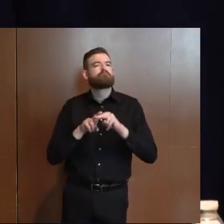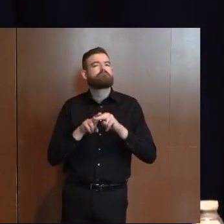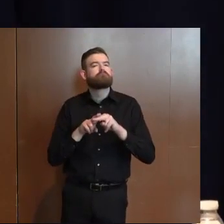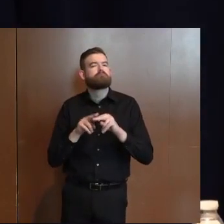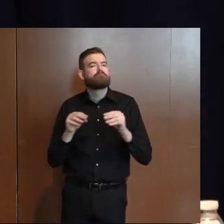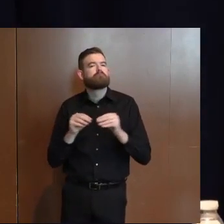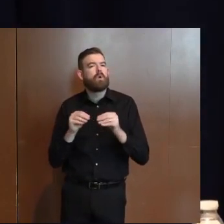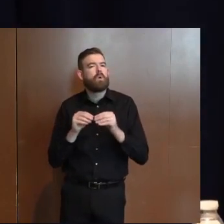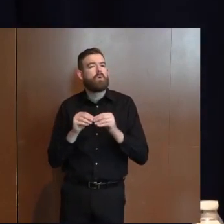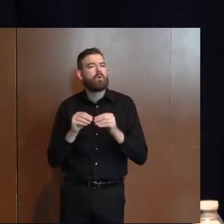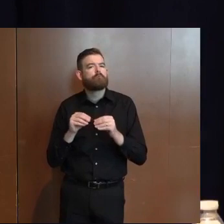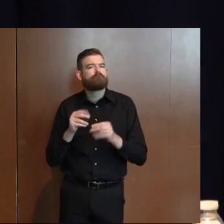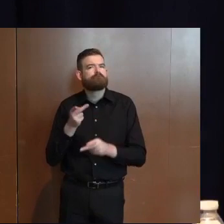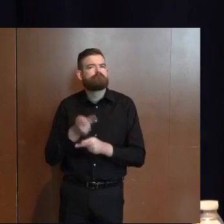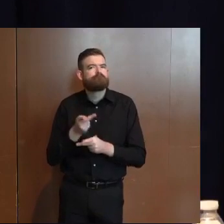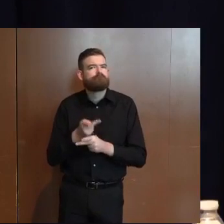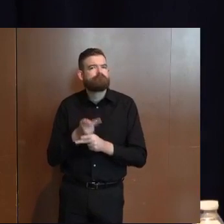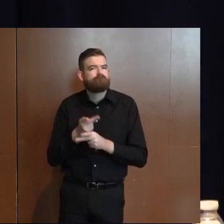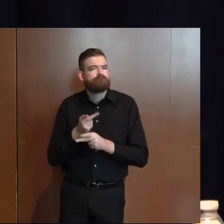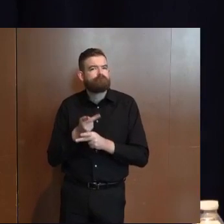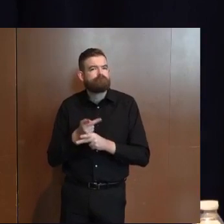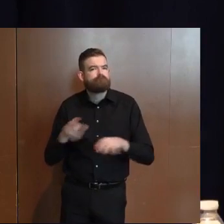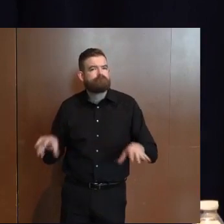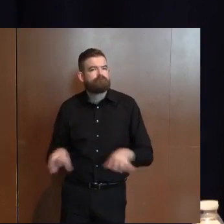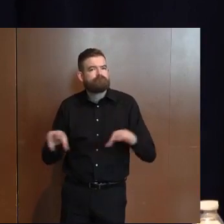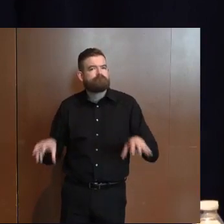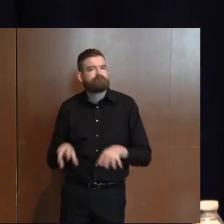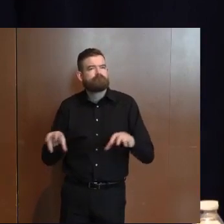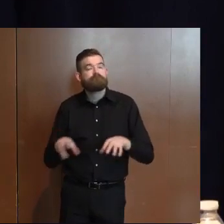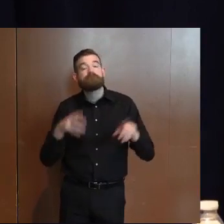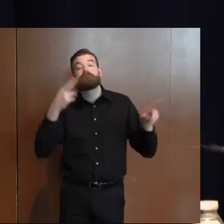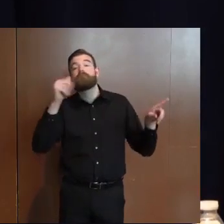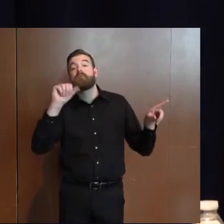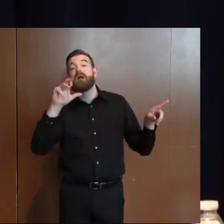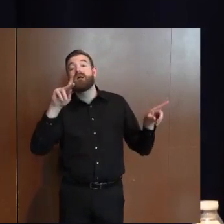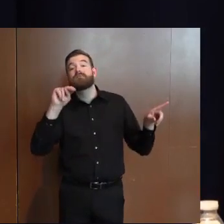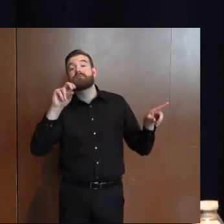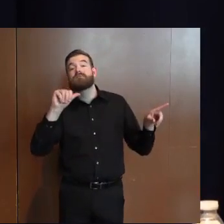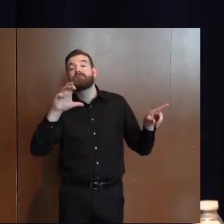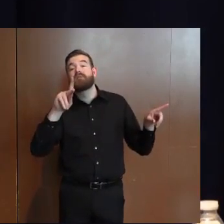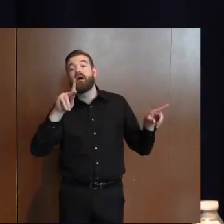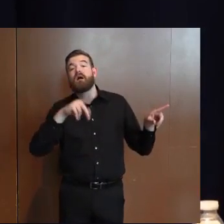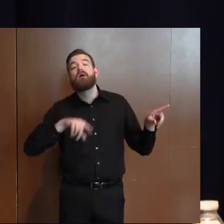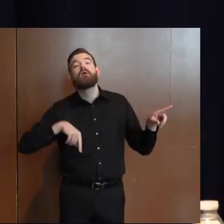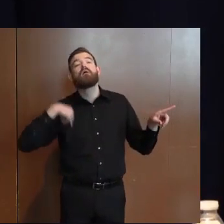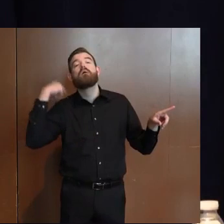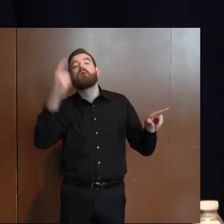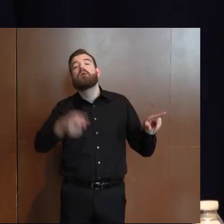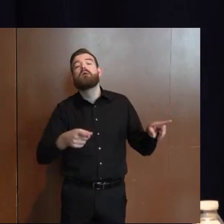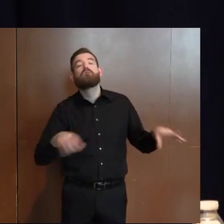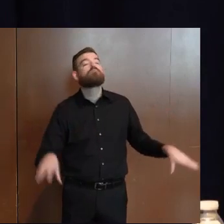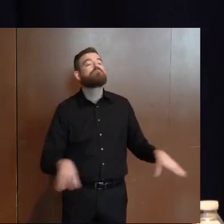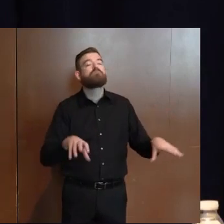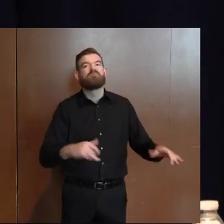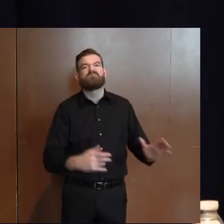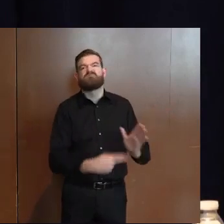of Hackensack Meridian. They absolutely doubled. I think they have almost 80 critical care beds